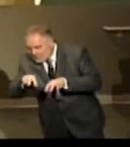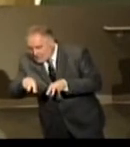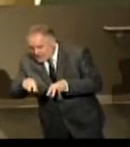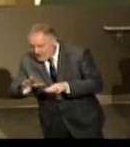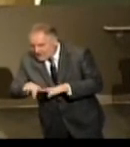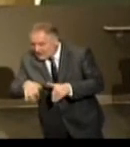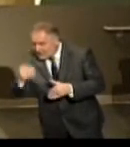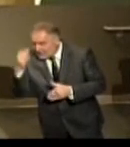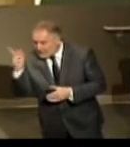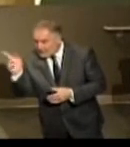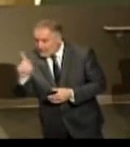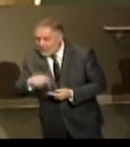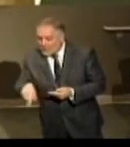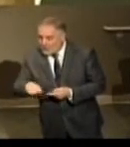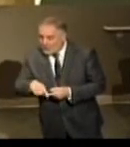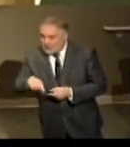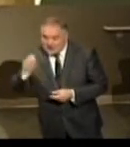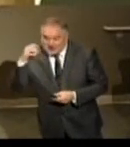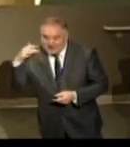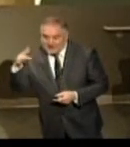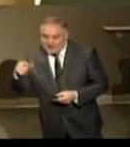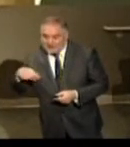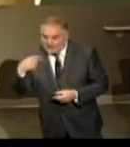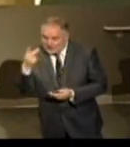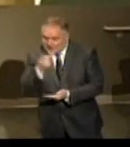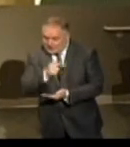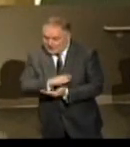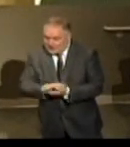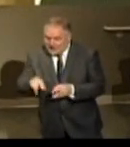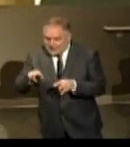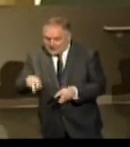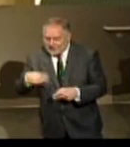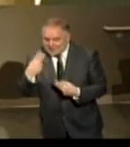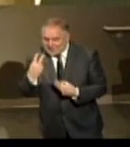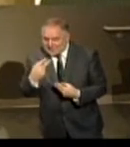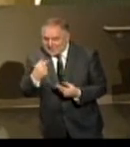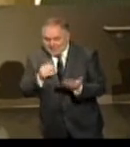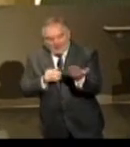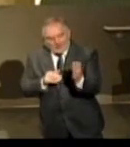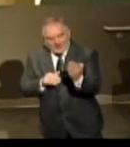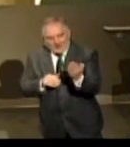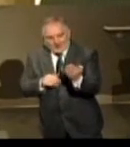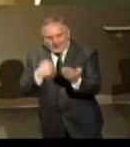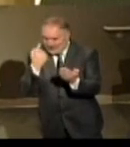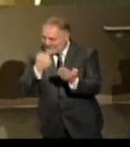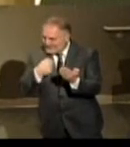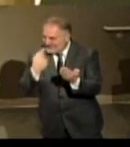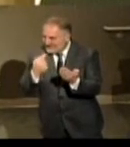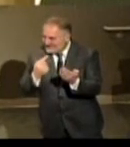he knew when the silver was pure is when he got up and looked in it and he saw the reflection of his face.